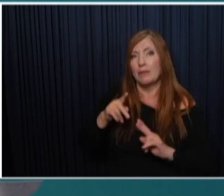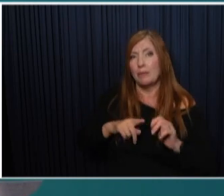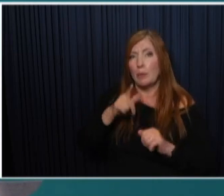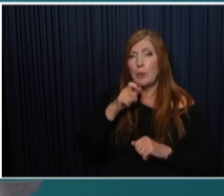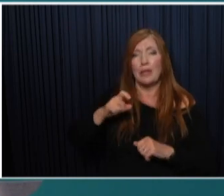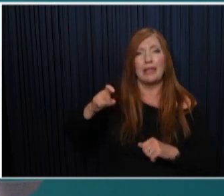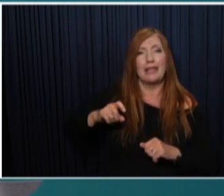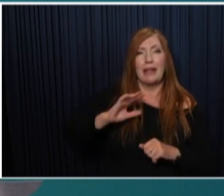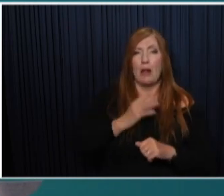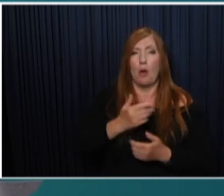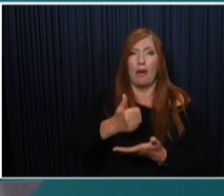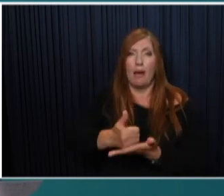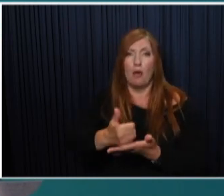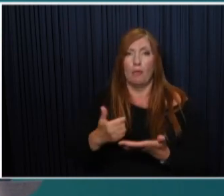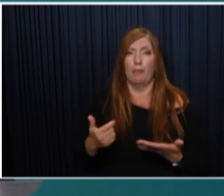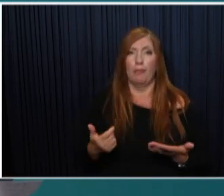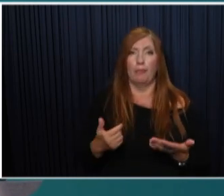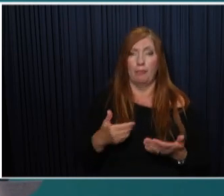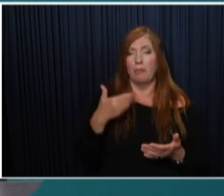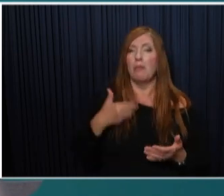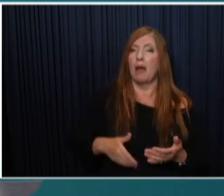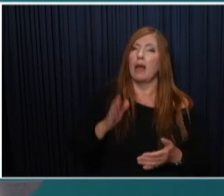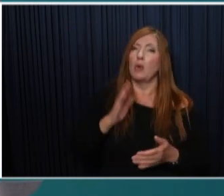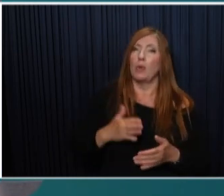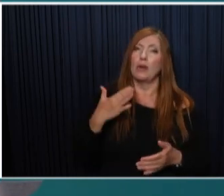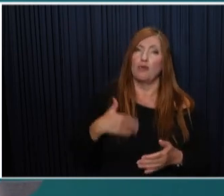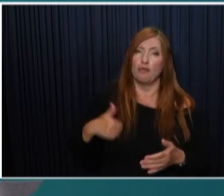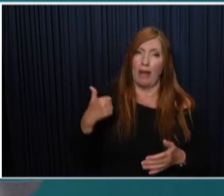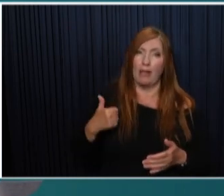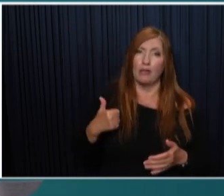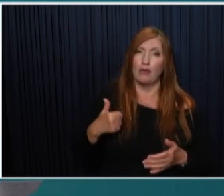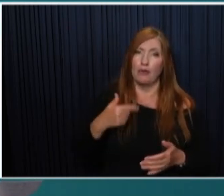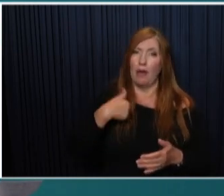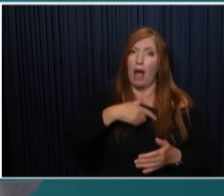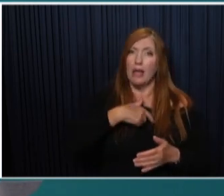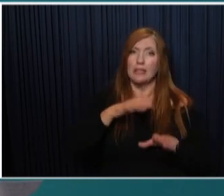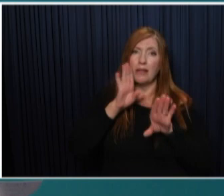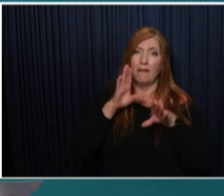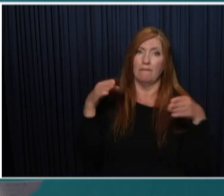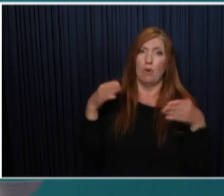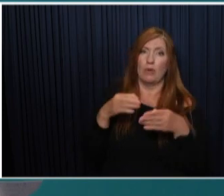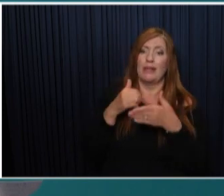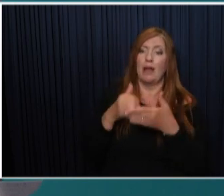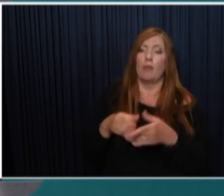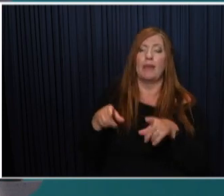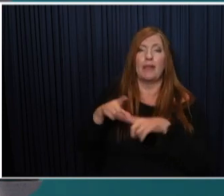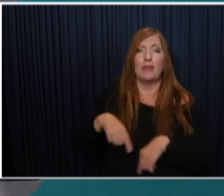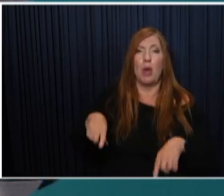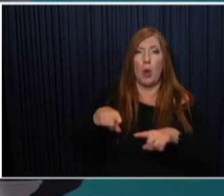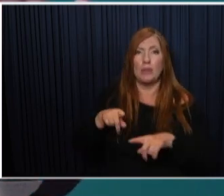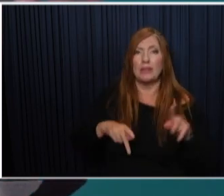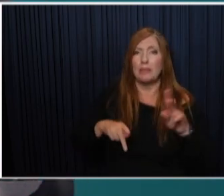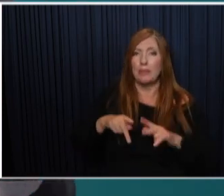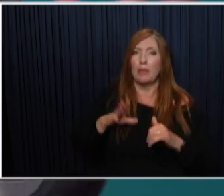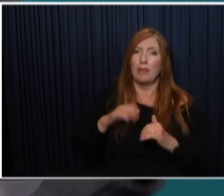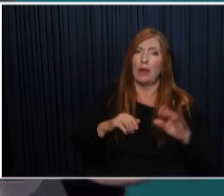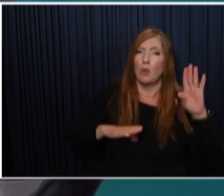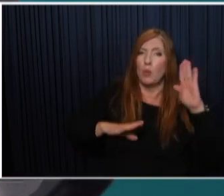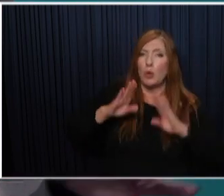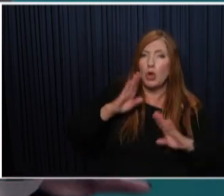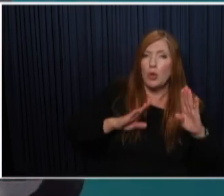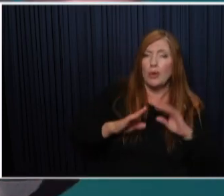need our help. And I would rather us concentrate on helping those folks than worry that